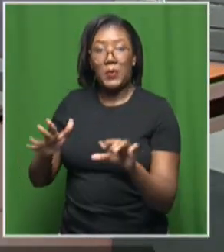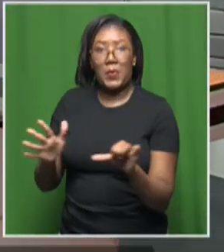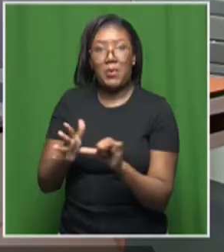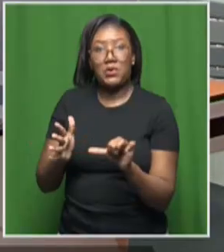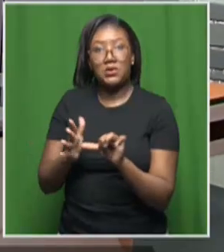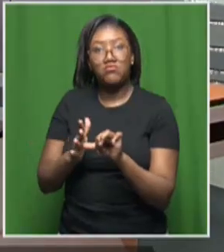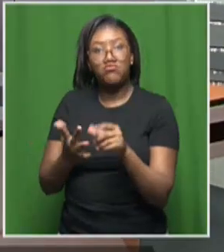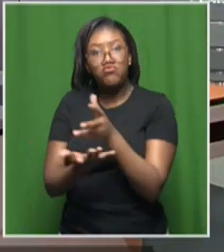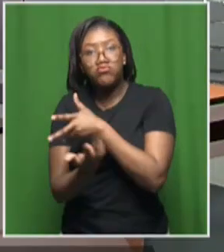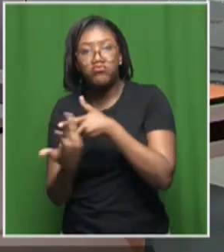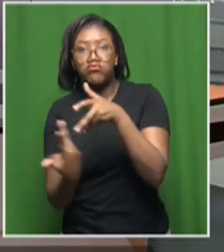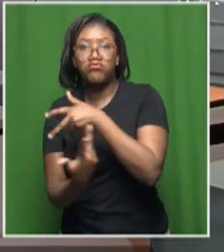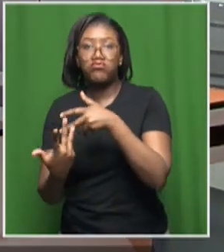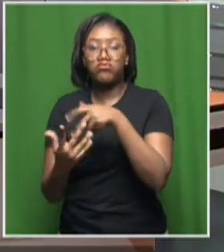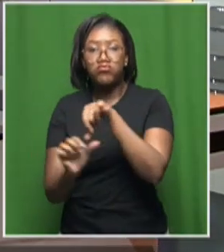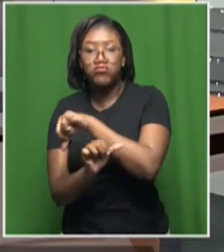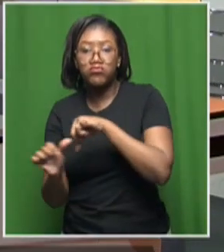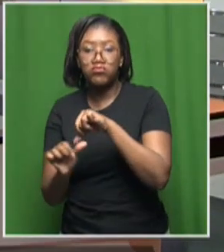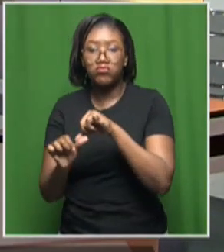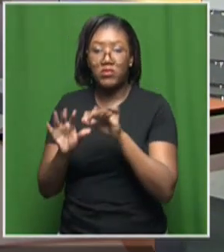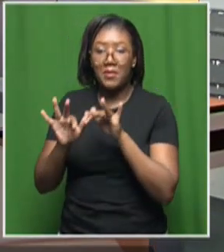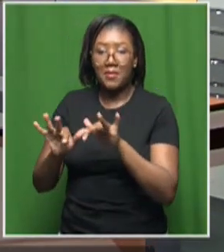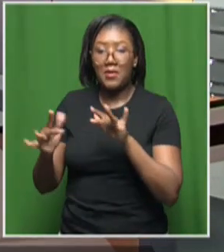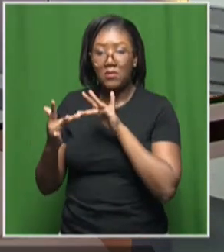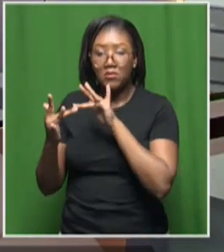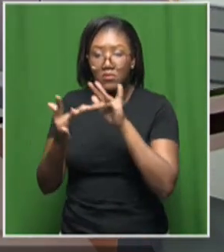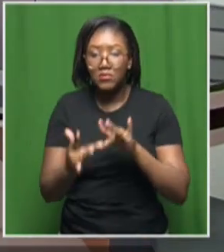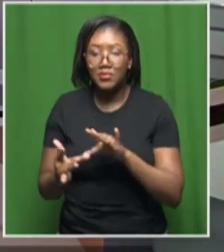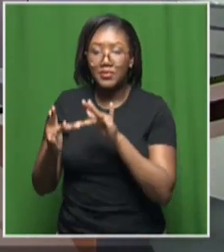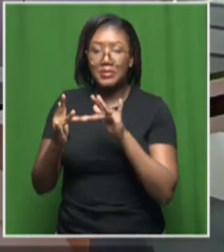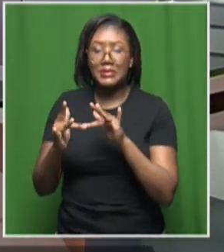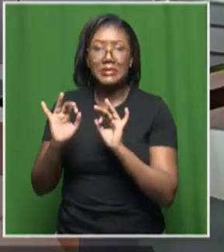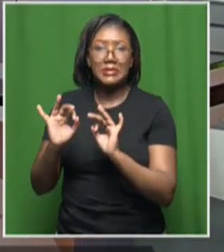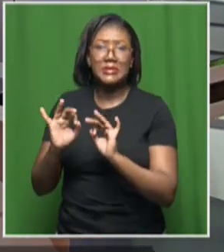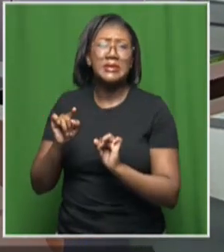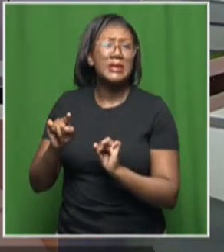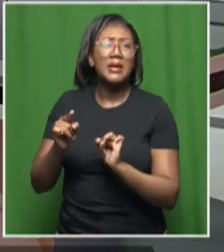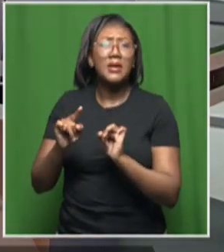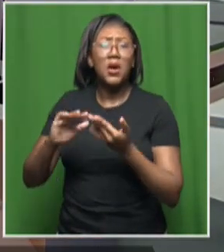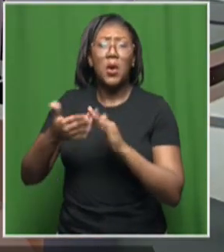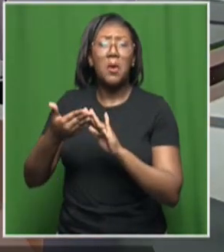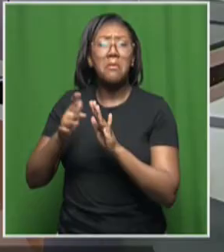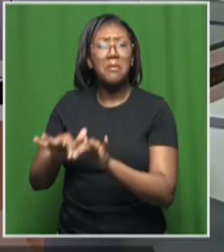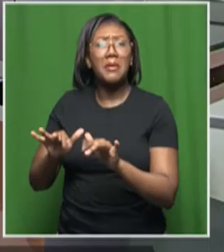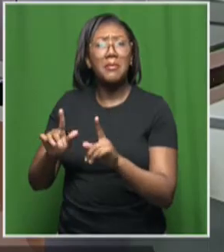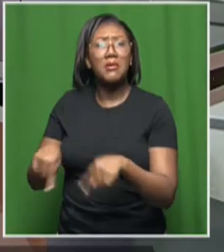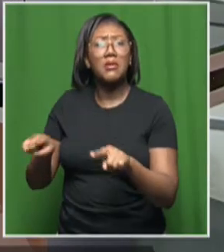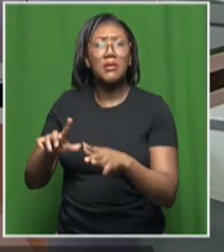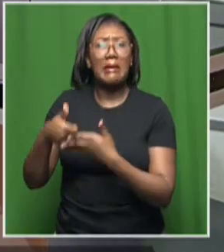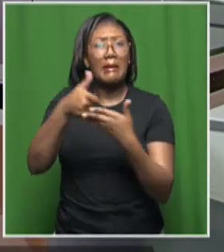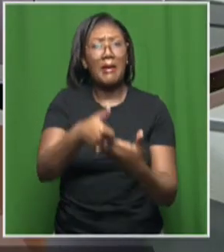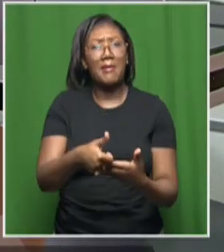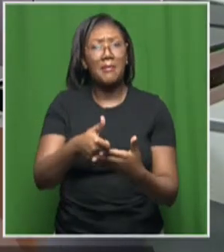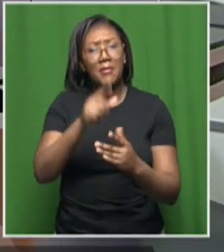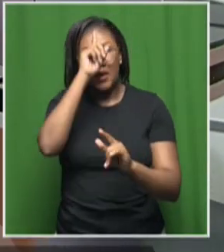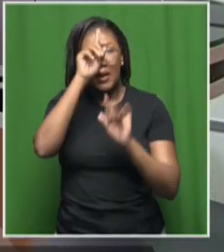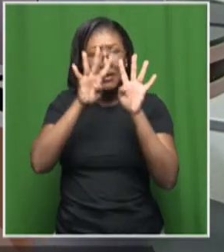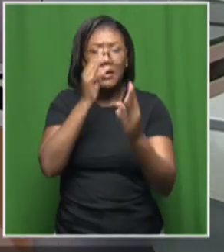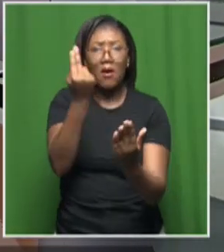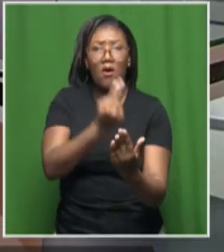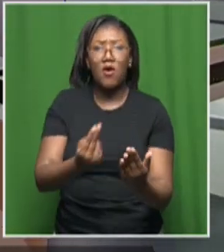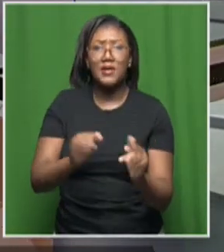when you're speaking about that full circle moment, I mean, that also plays something, right? How would that have influenced your work and expression as well? I